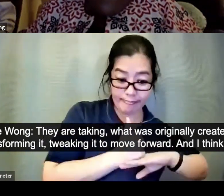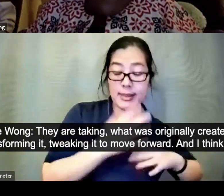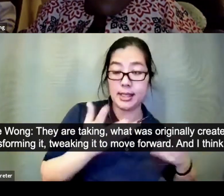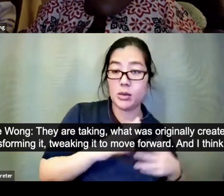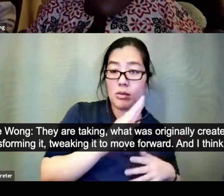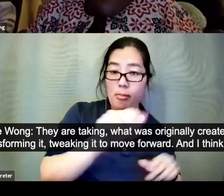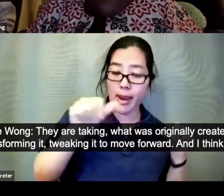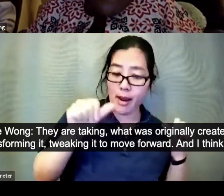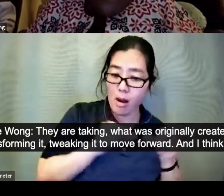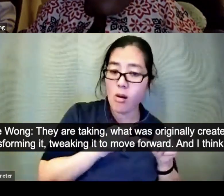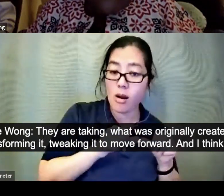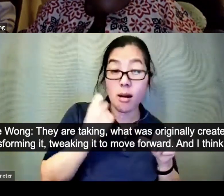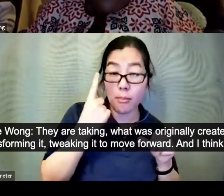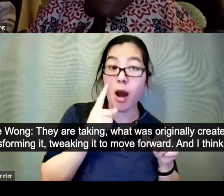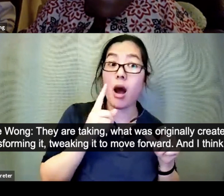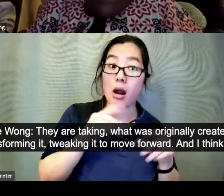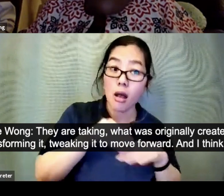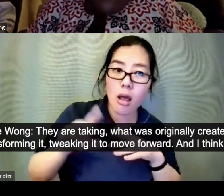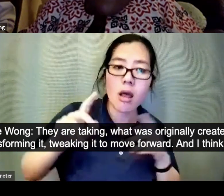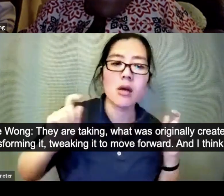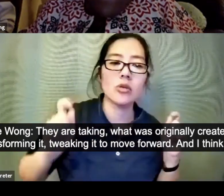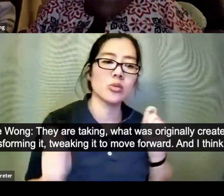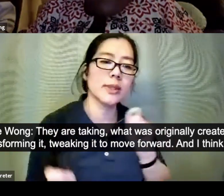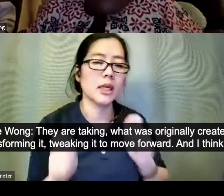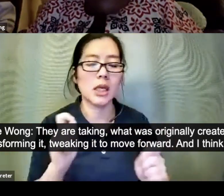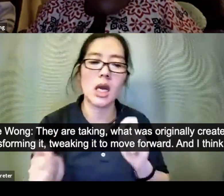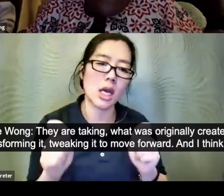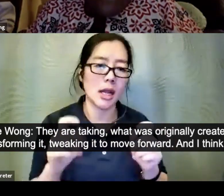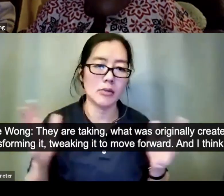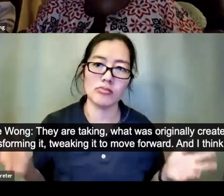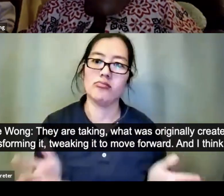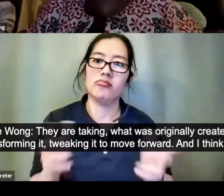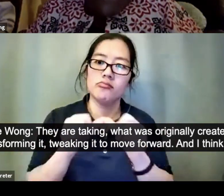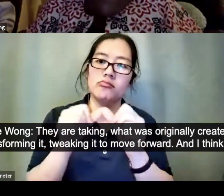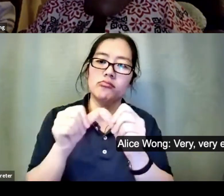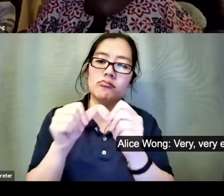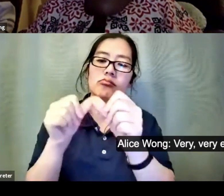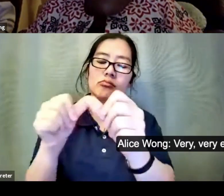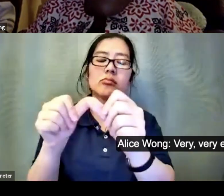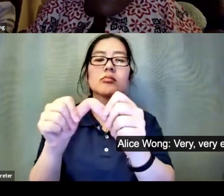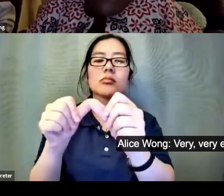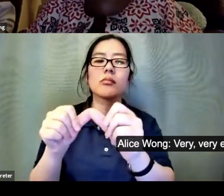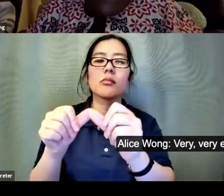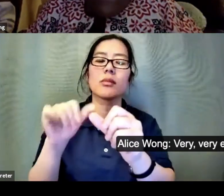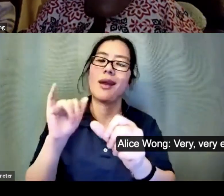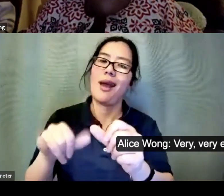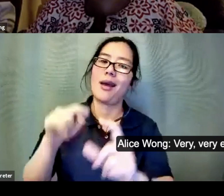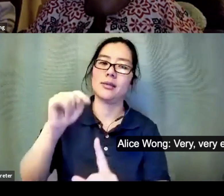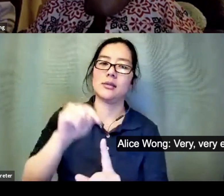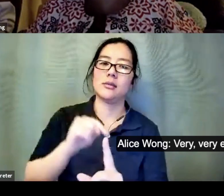it, tweaking it, to moving it forward. And I think that's very, very exciting and very